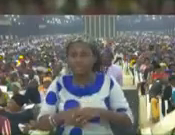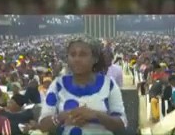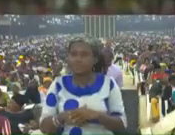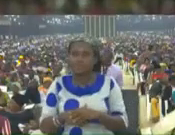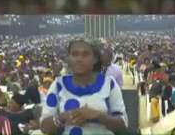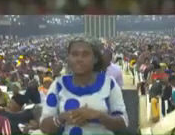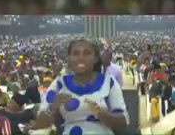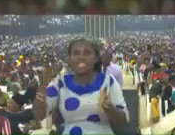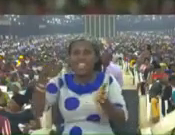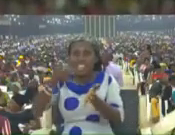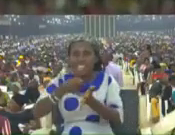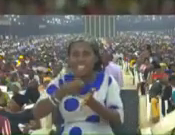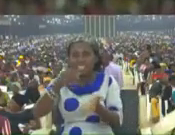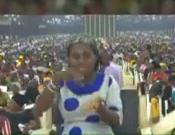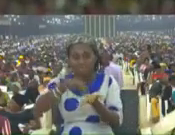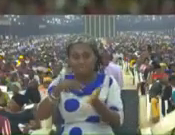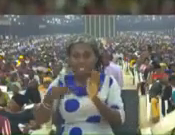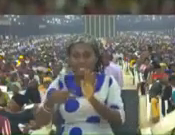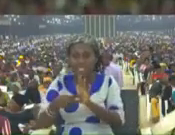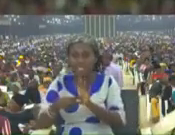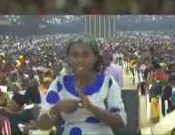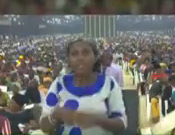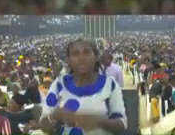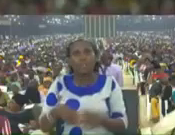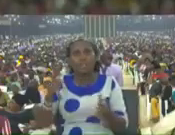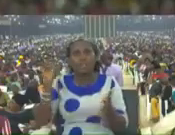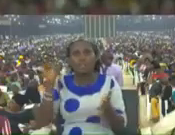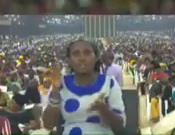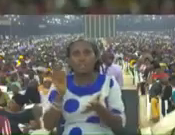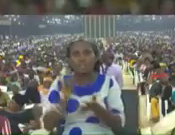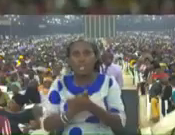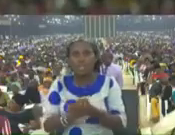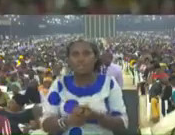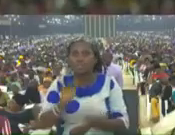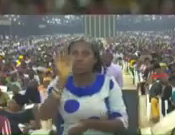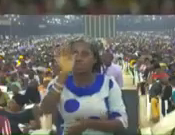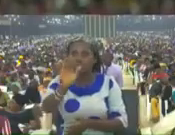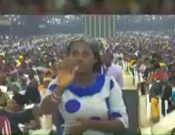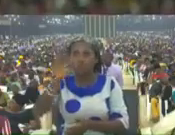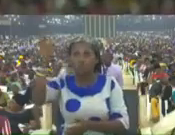it means that your son has set.